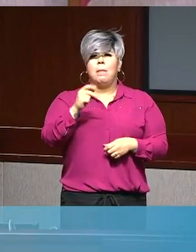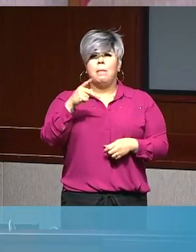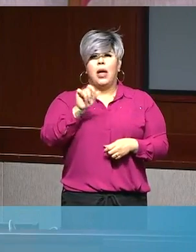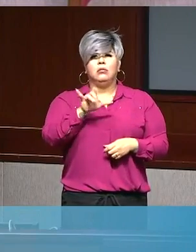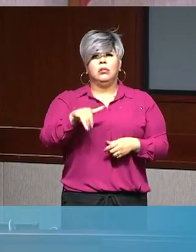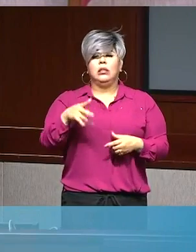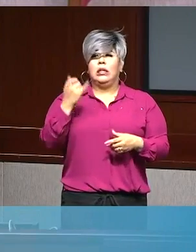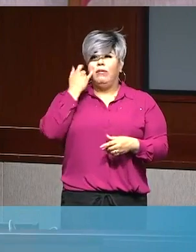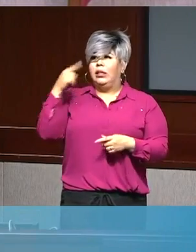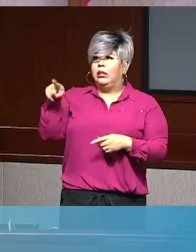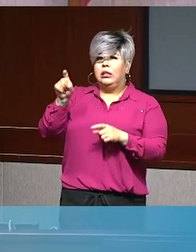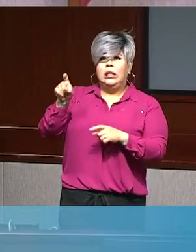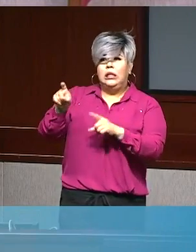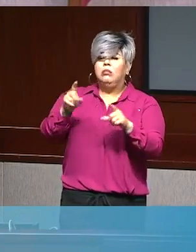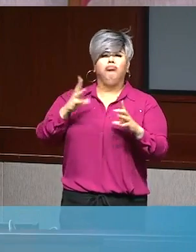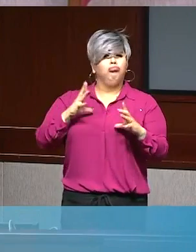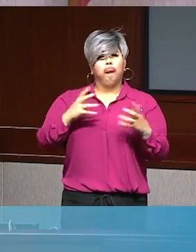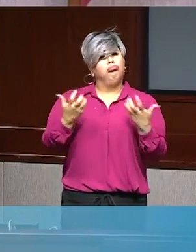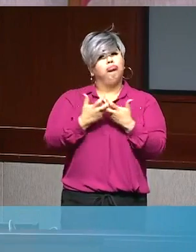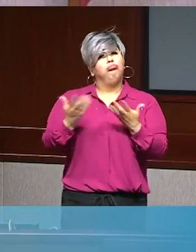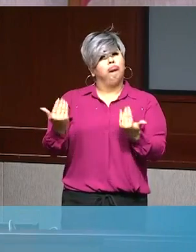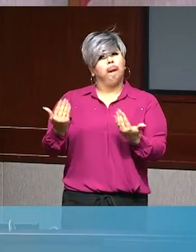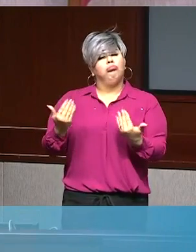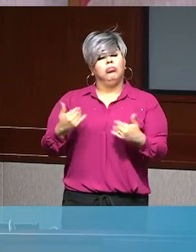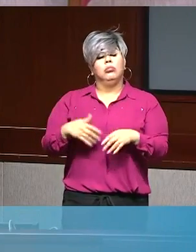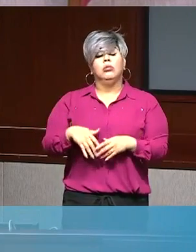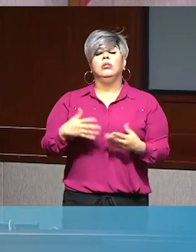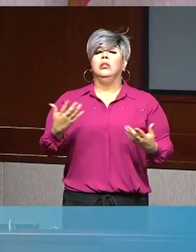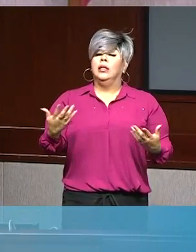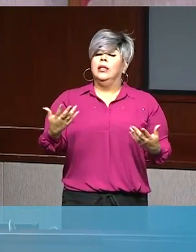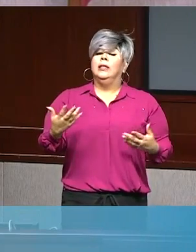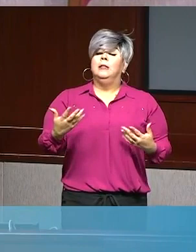we expect, especially based on the surge